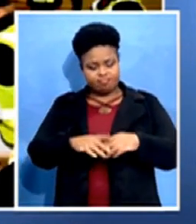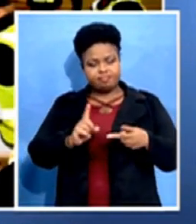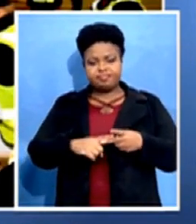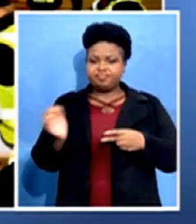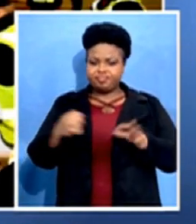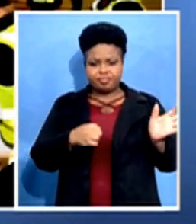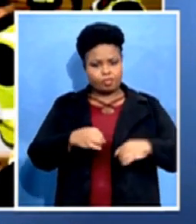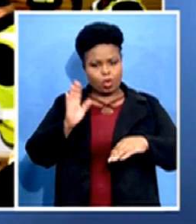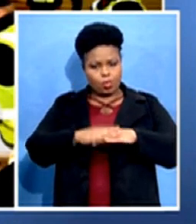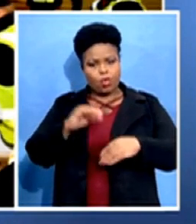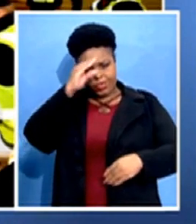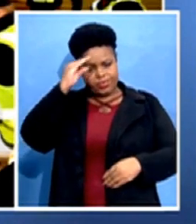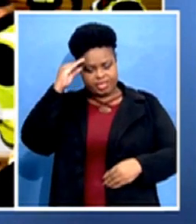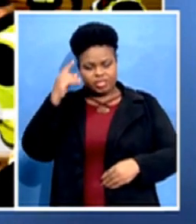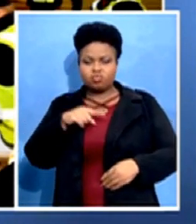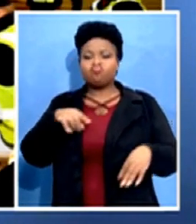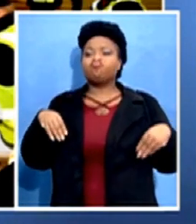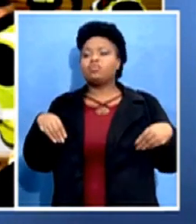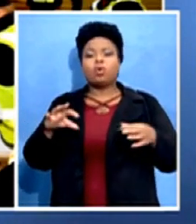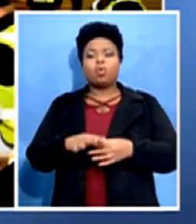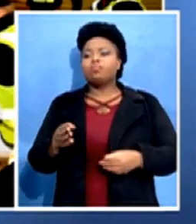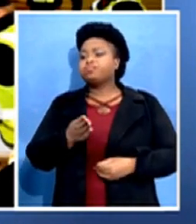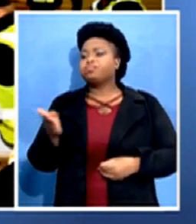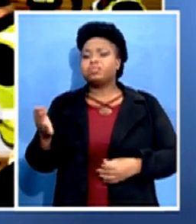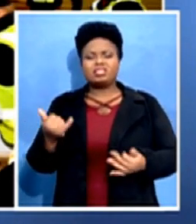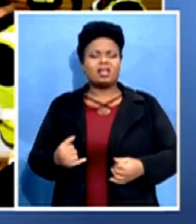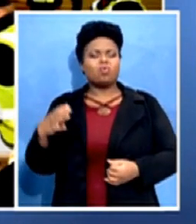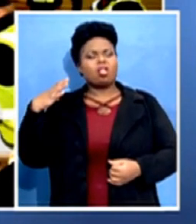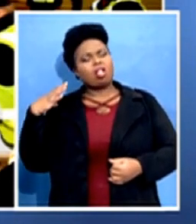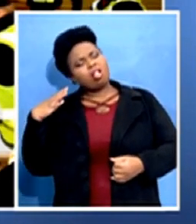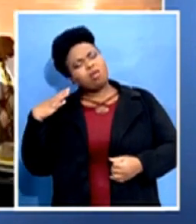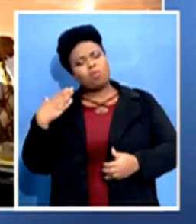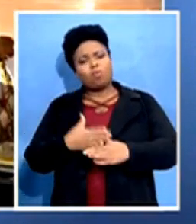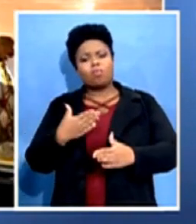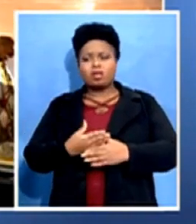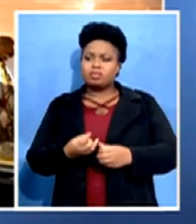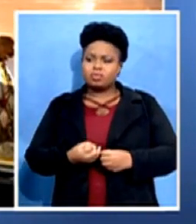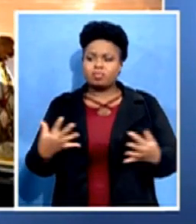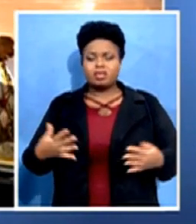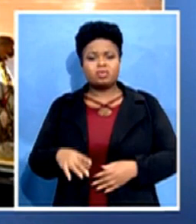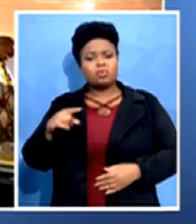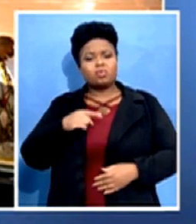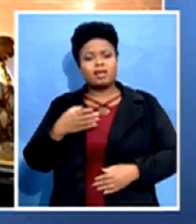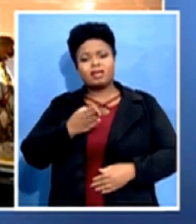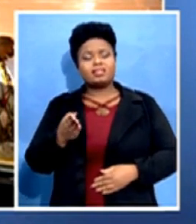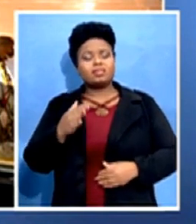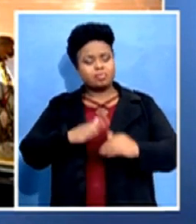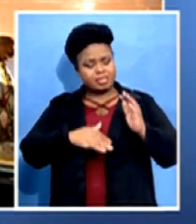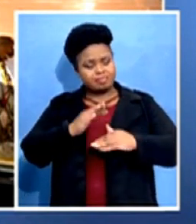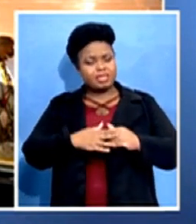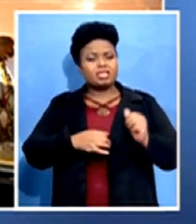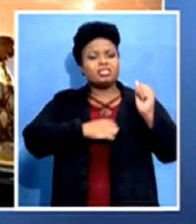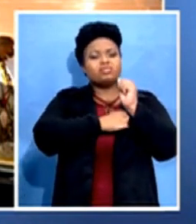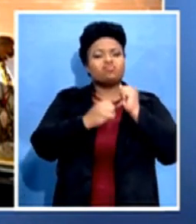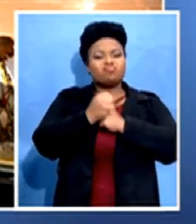home and unemployed, and we are overworked in our facilities. Build structures. Those are basic things. Don't think that you are going